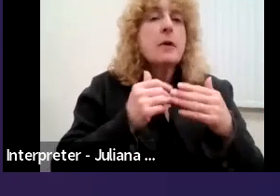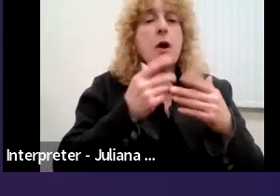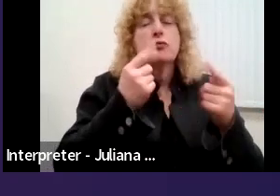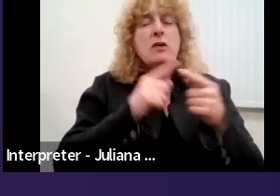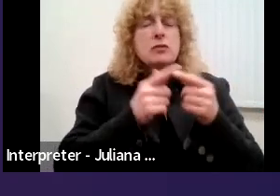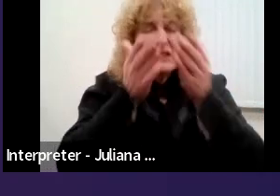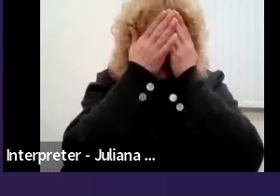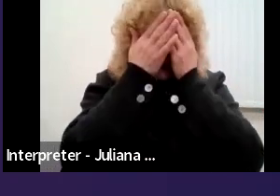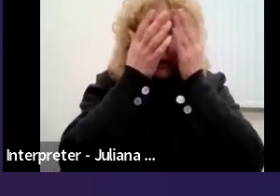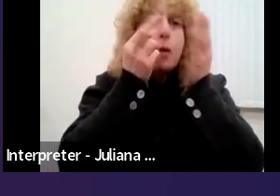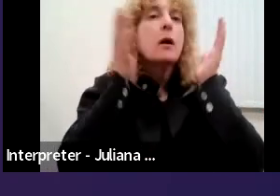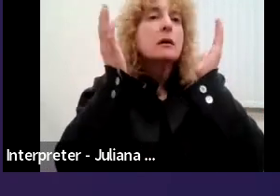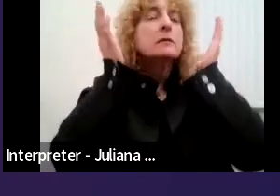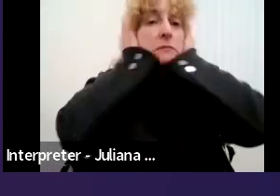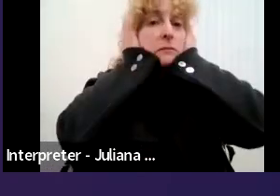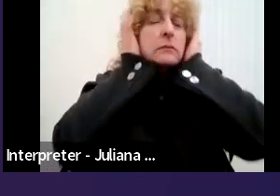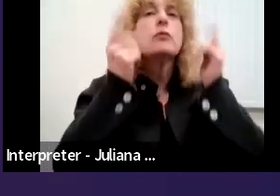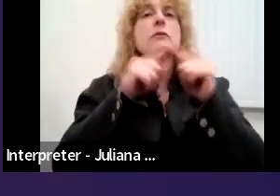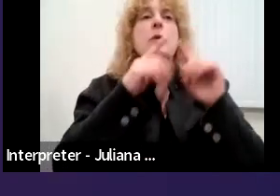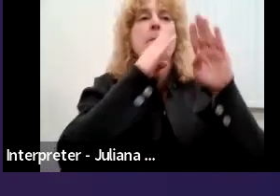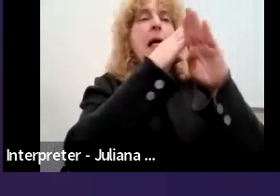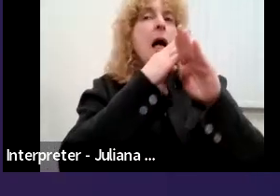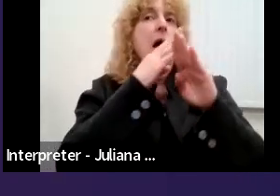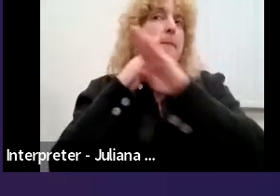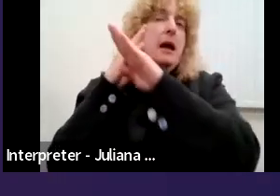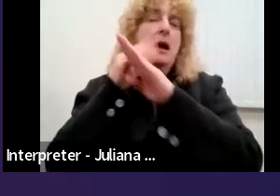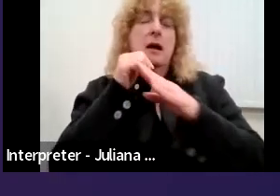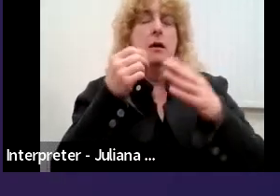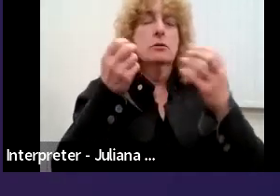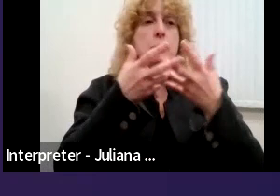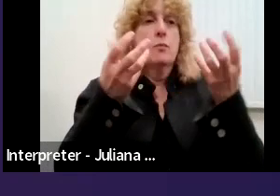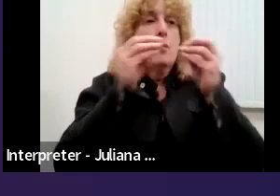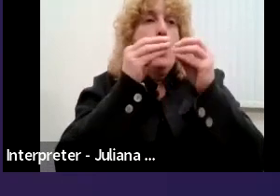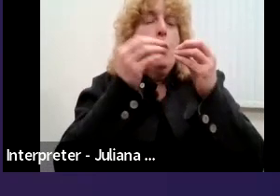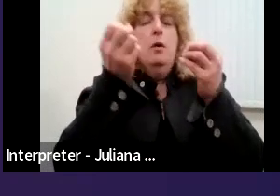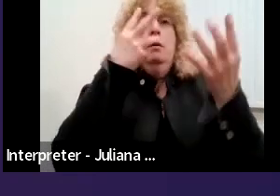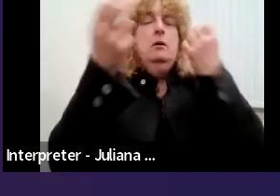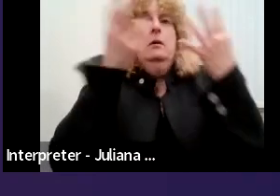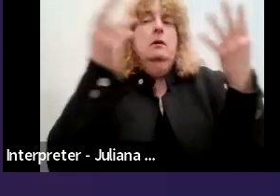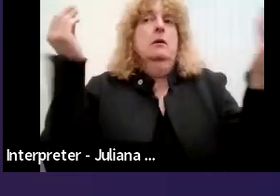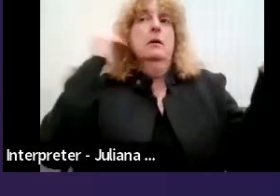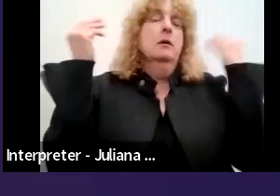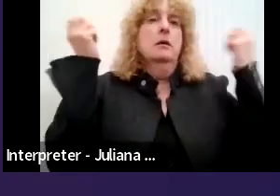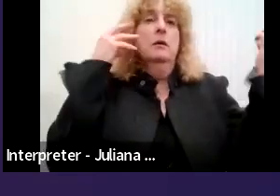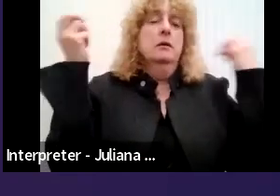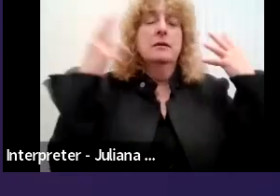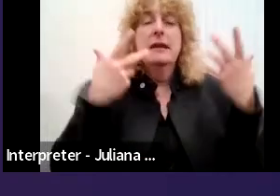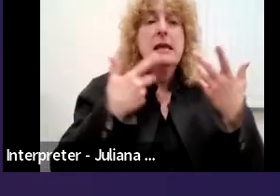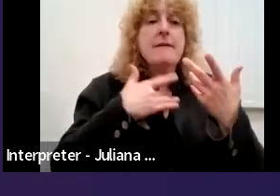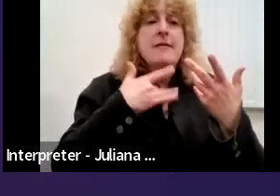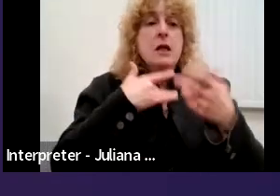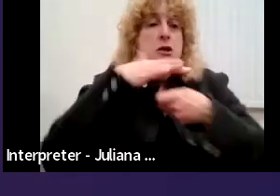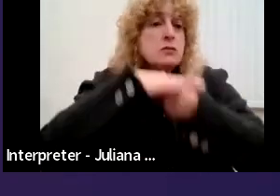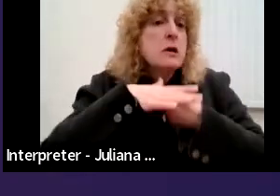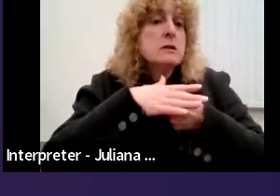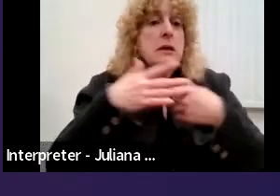eyes, to block out the source of input, feeling a lot of stress, fear, or panic in situations,